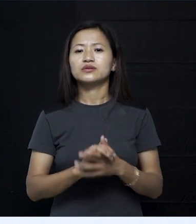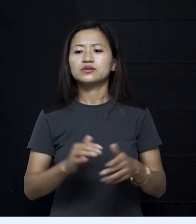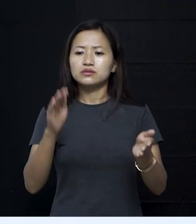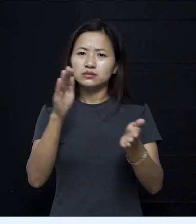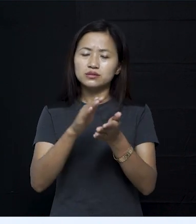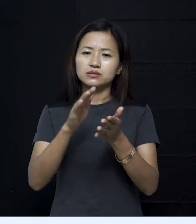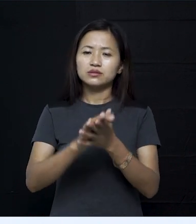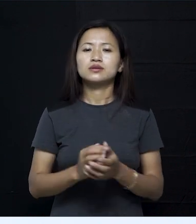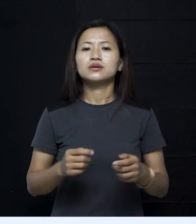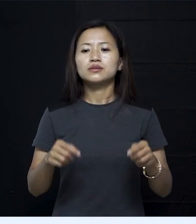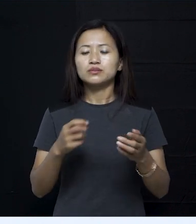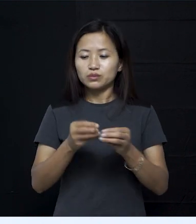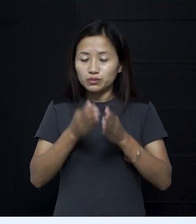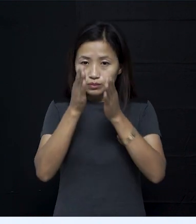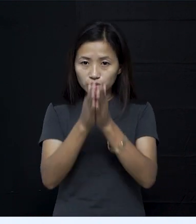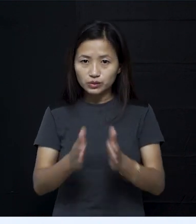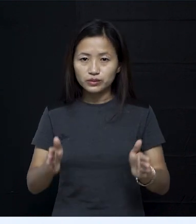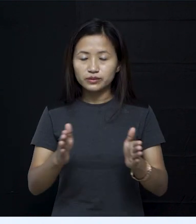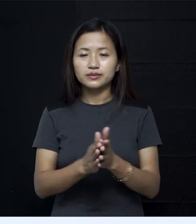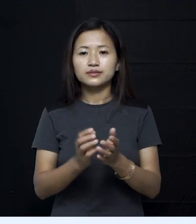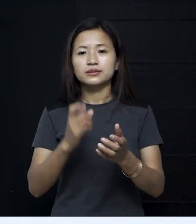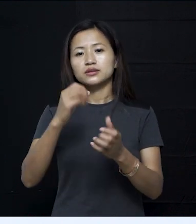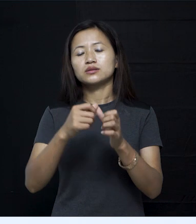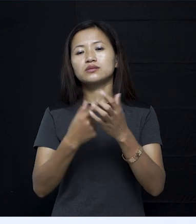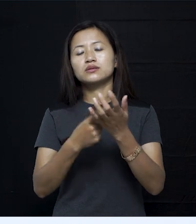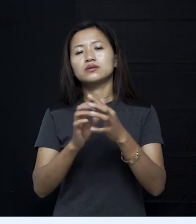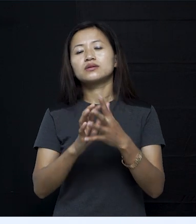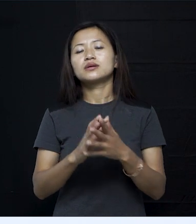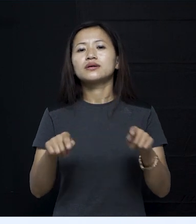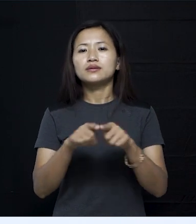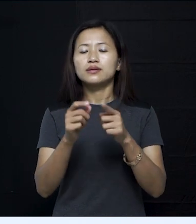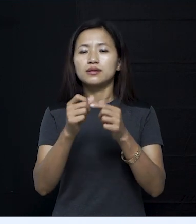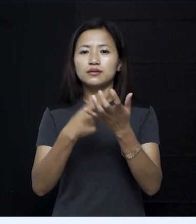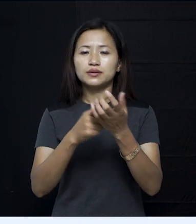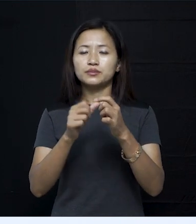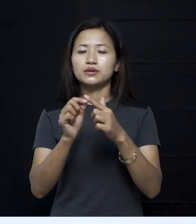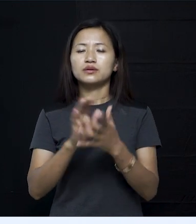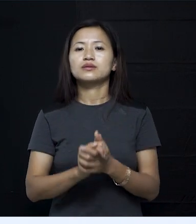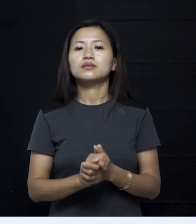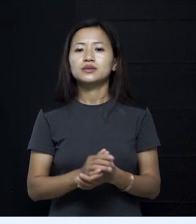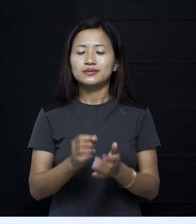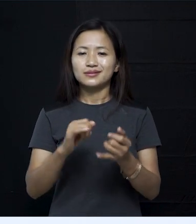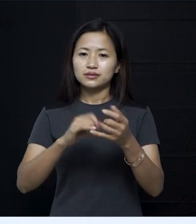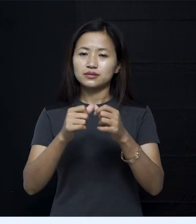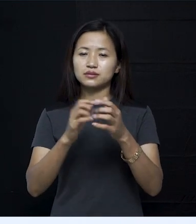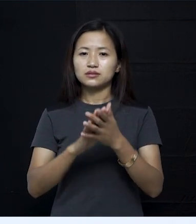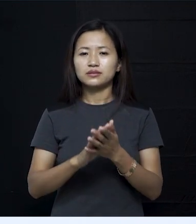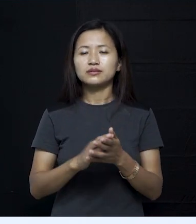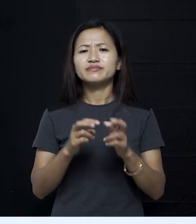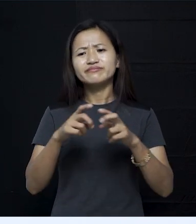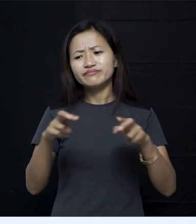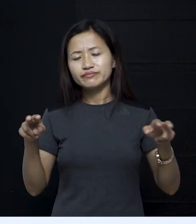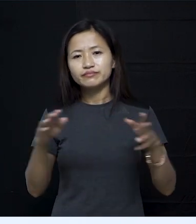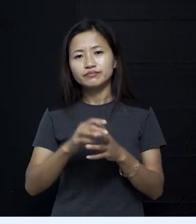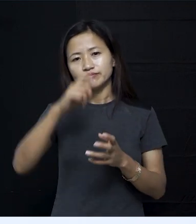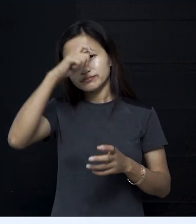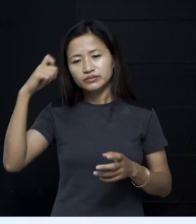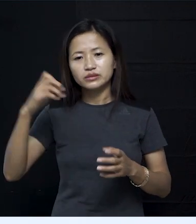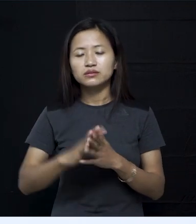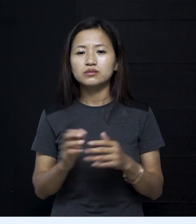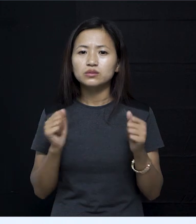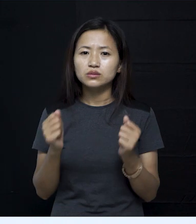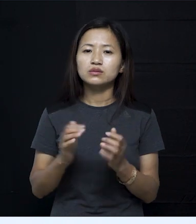those crops are, okay, wheat, barley, gram, mustard, peas, and so on. So all